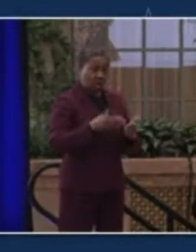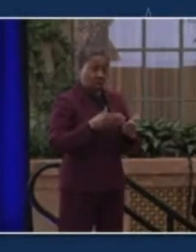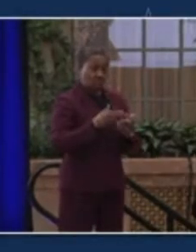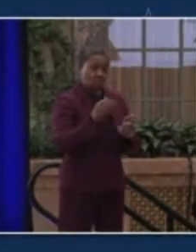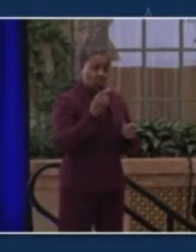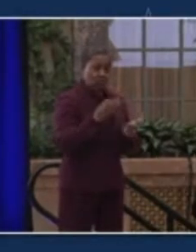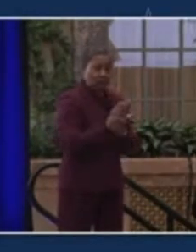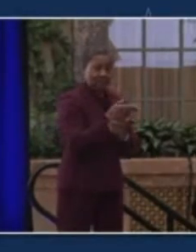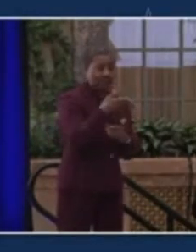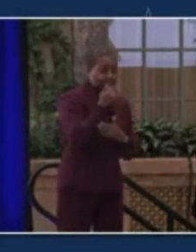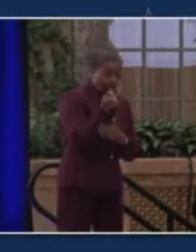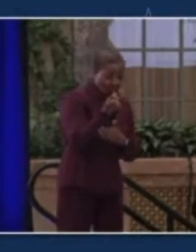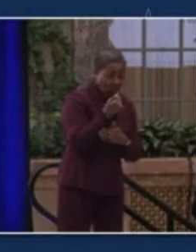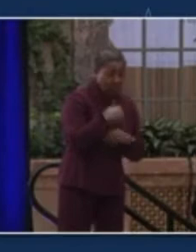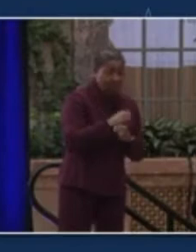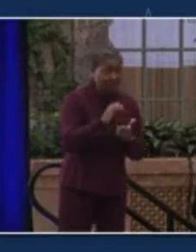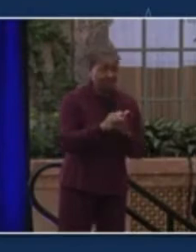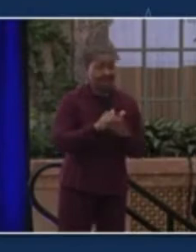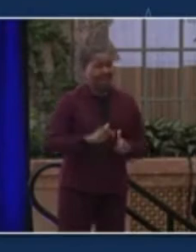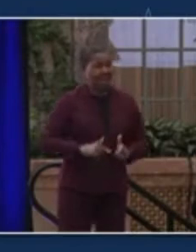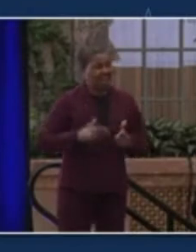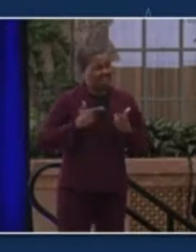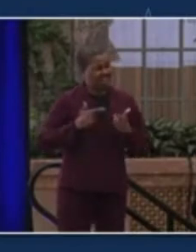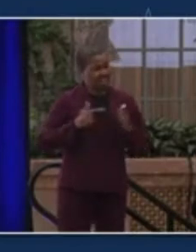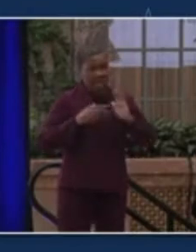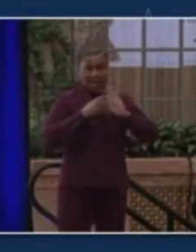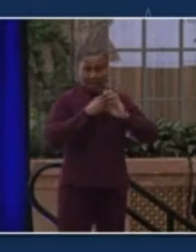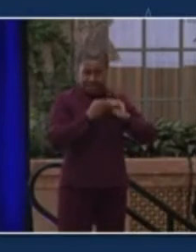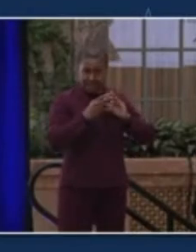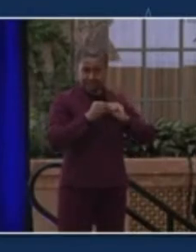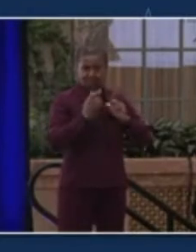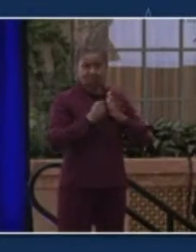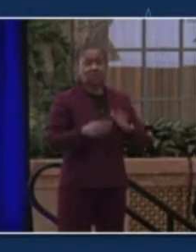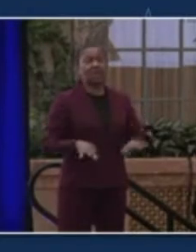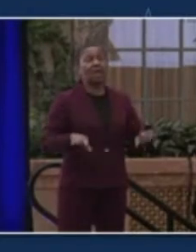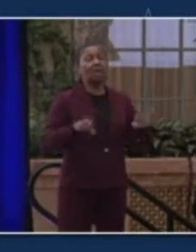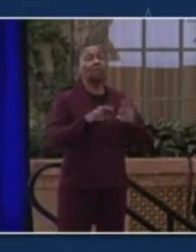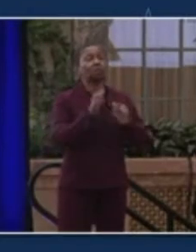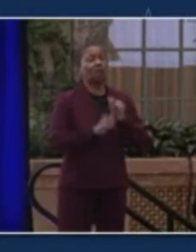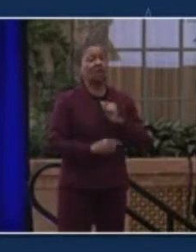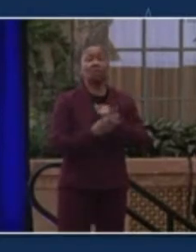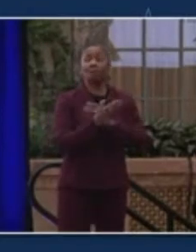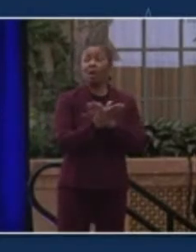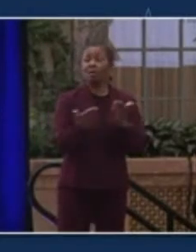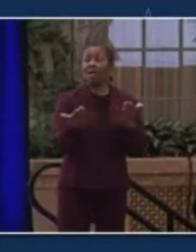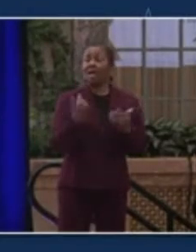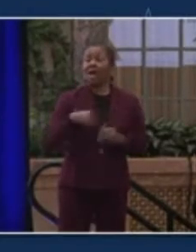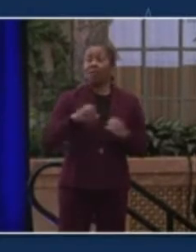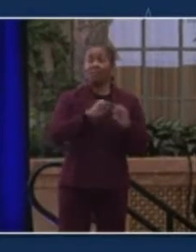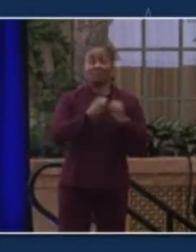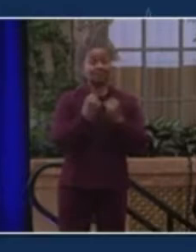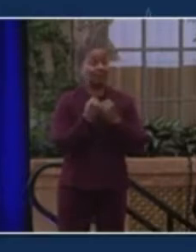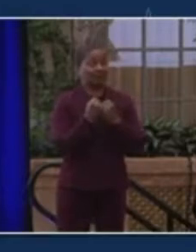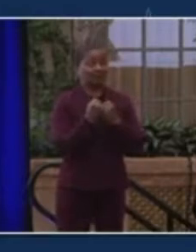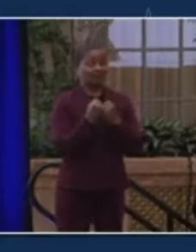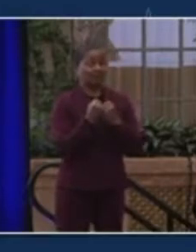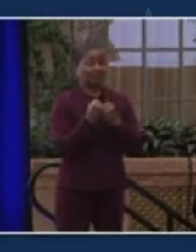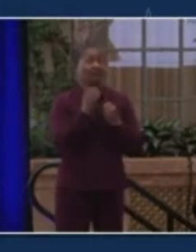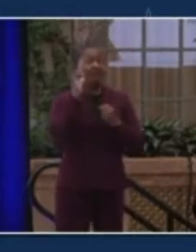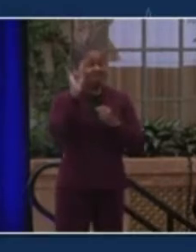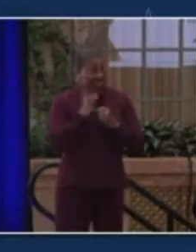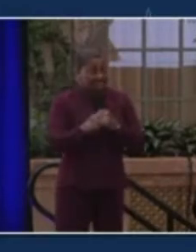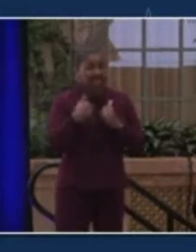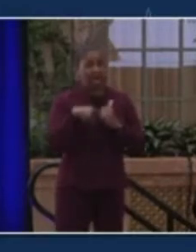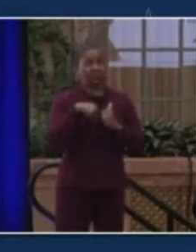better, by making it a living testament of what's important to everyone in our society, that's